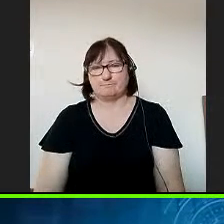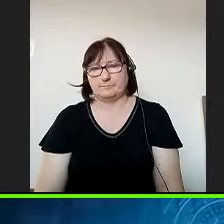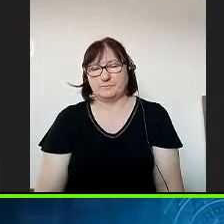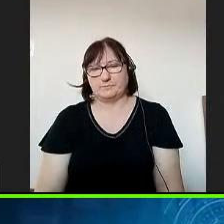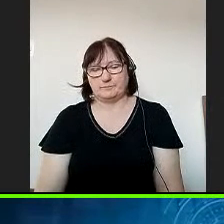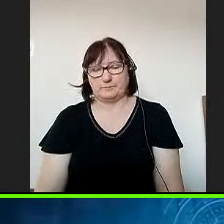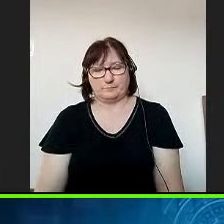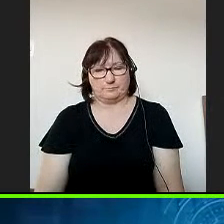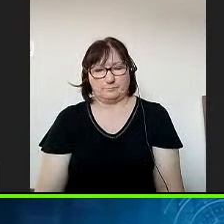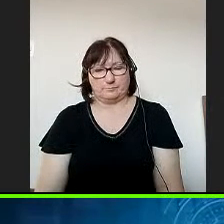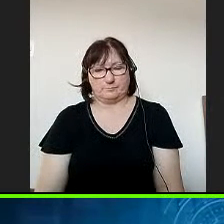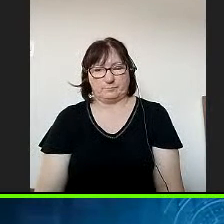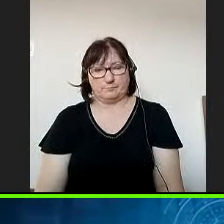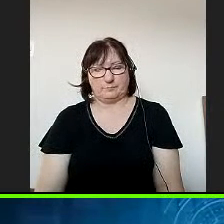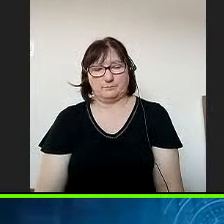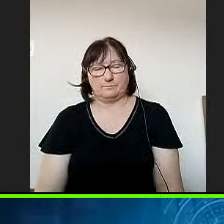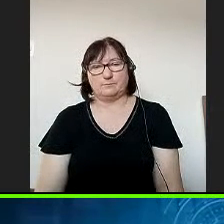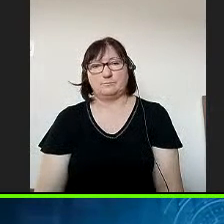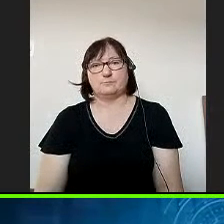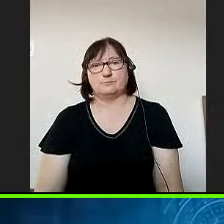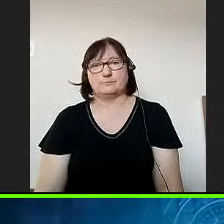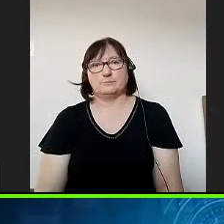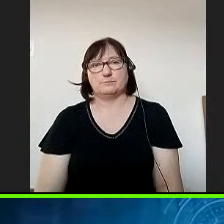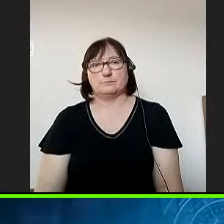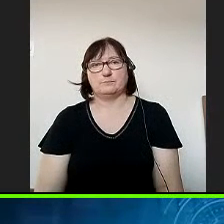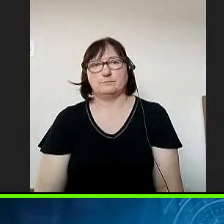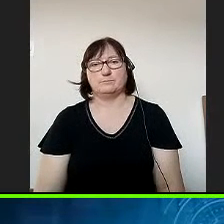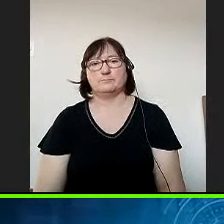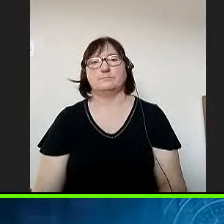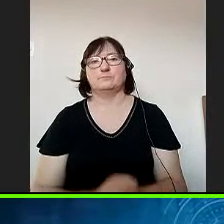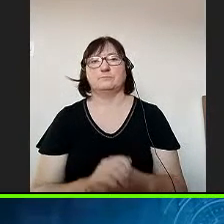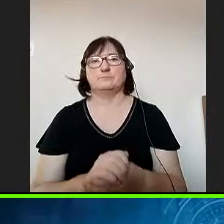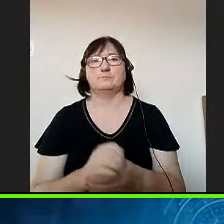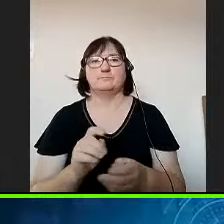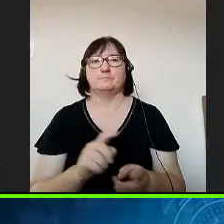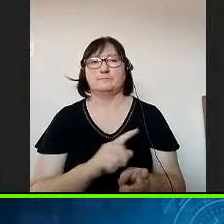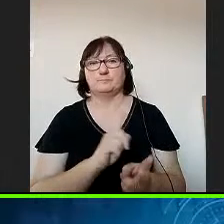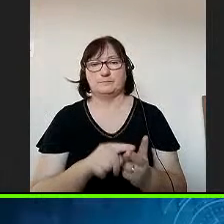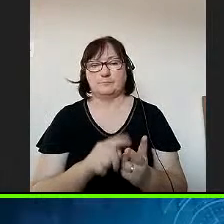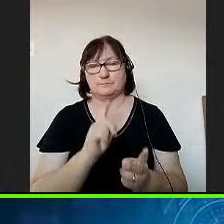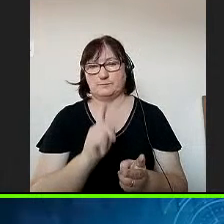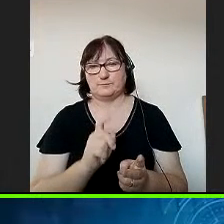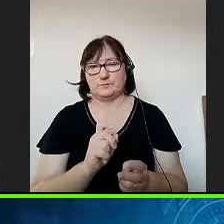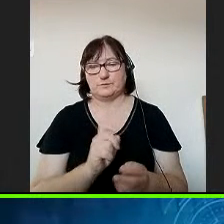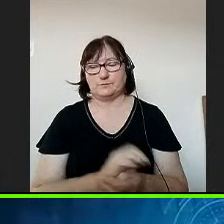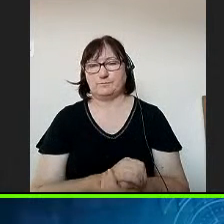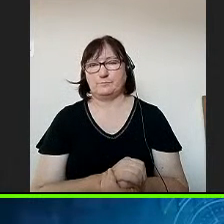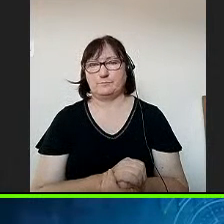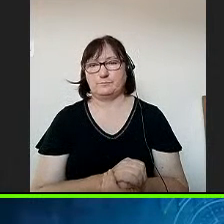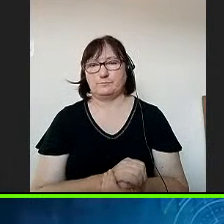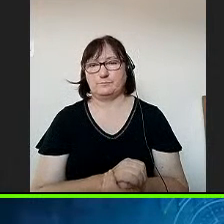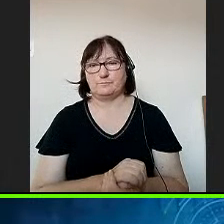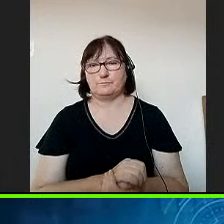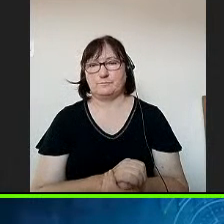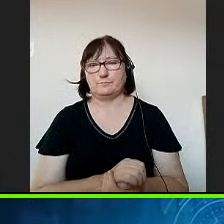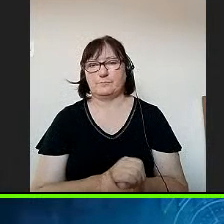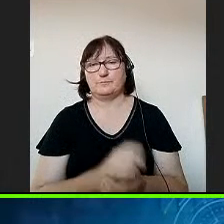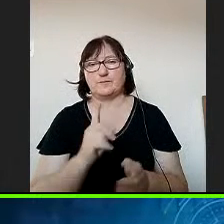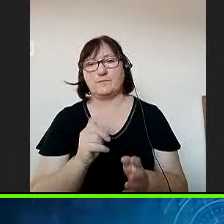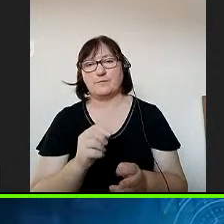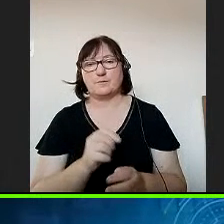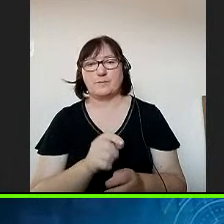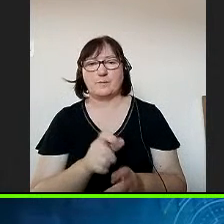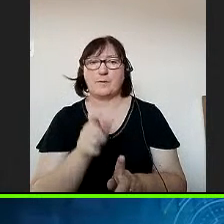The next question is from Kane. Hermie, if you can get this one. He says, if an officer makes a